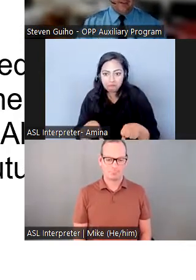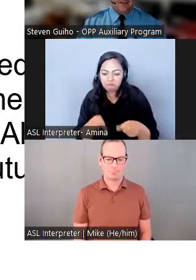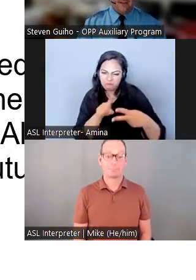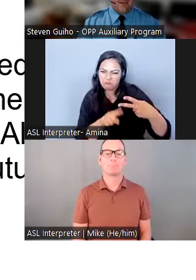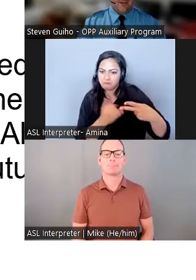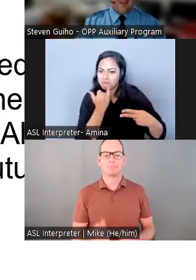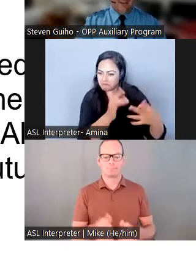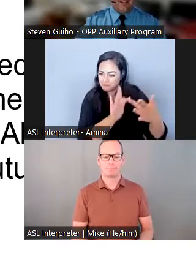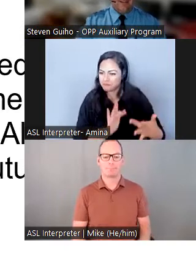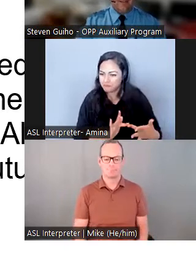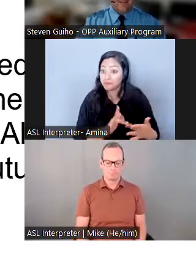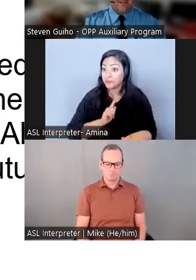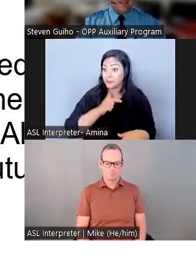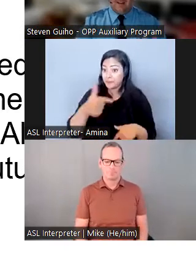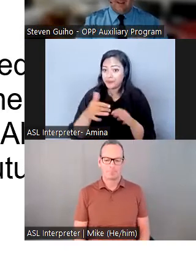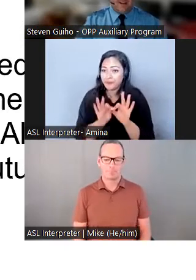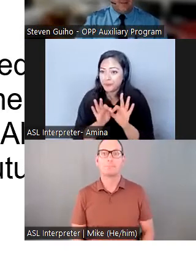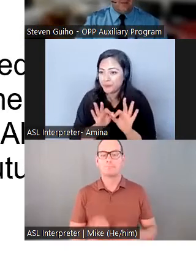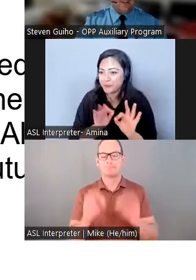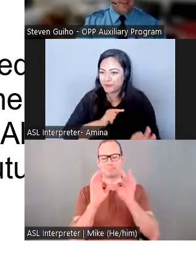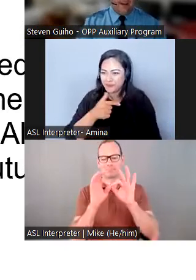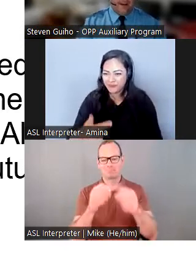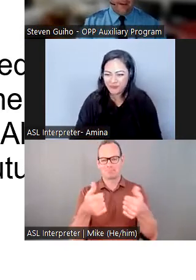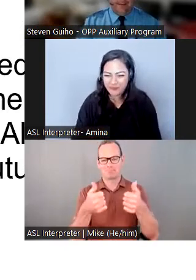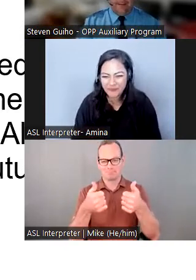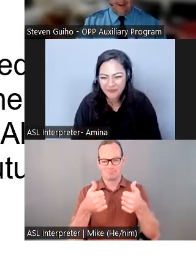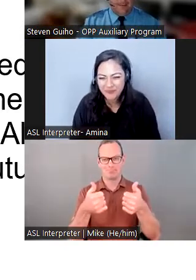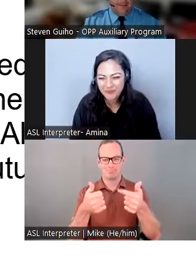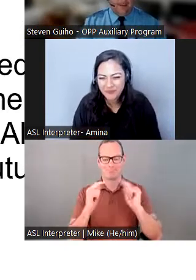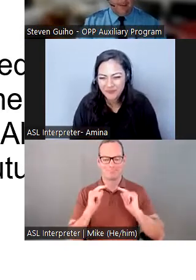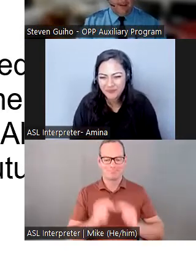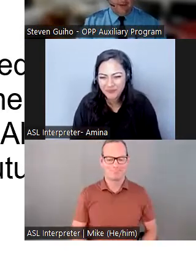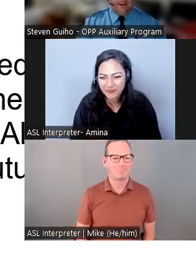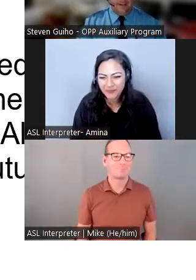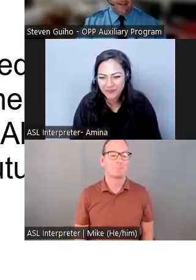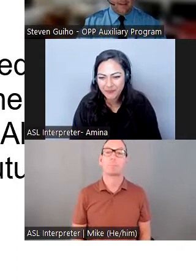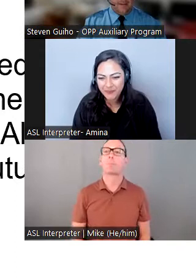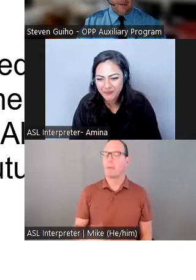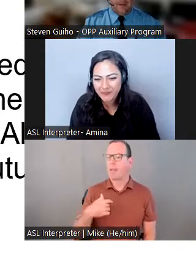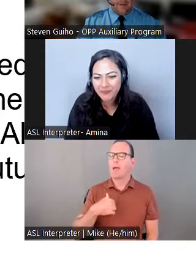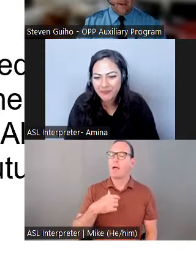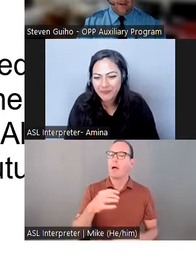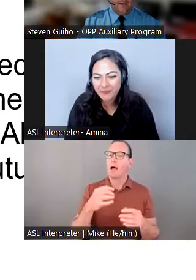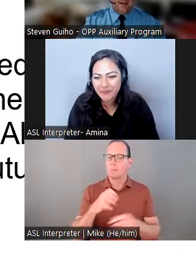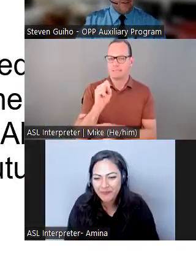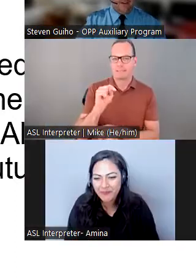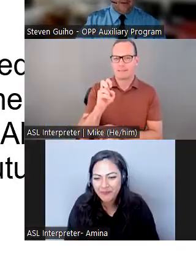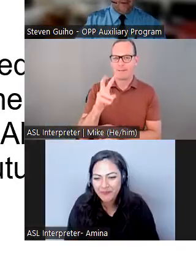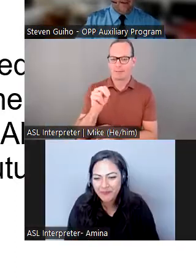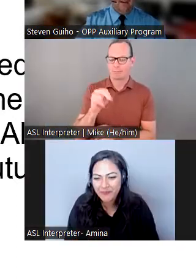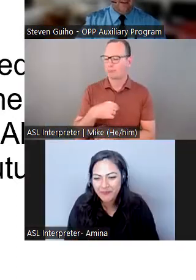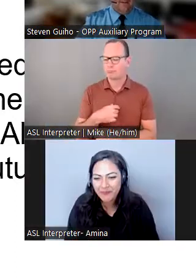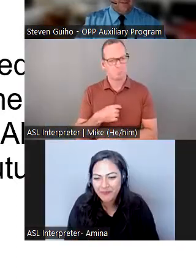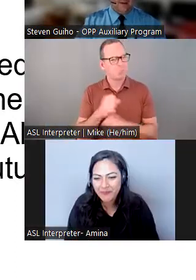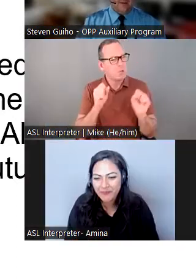have that service. I subscribe to that service myself, just for peace of mind, right? Um, And you can see that if there's been a financial